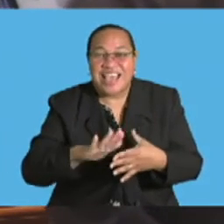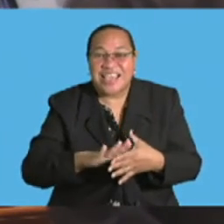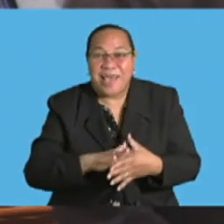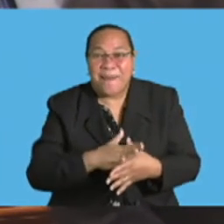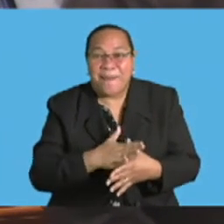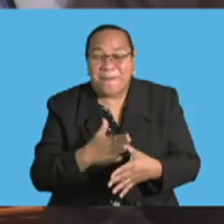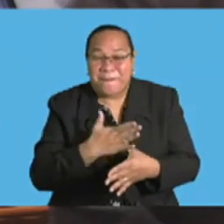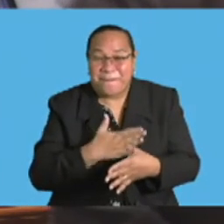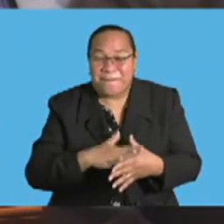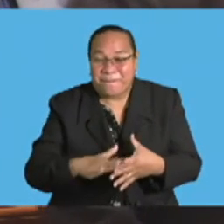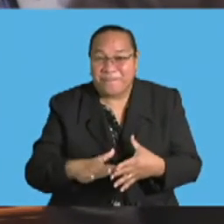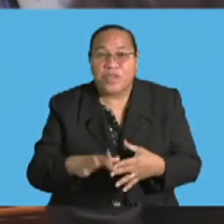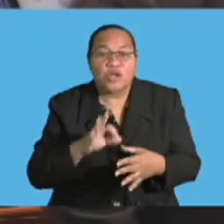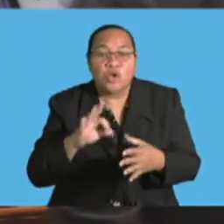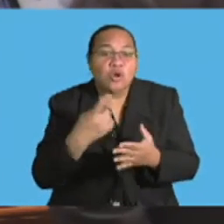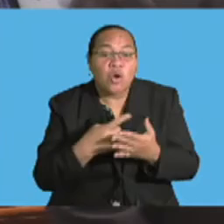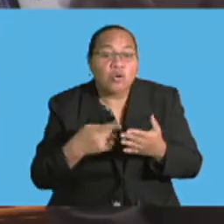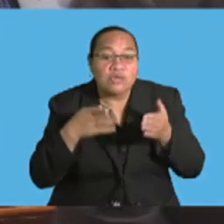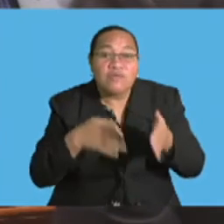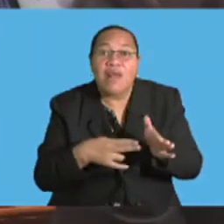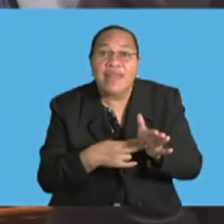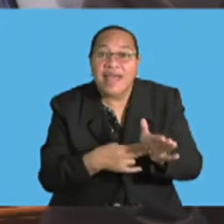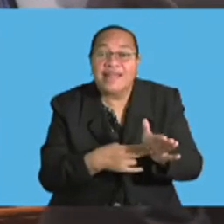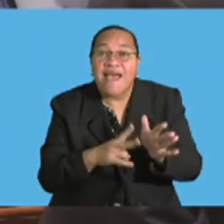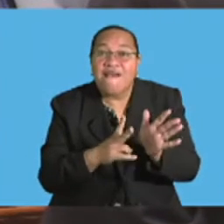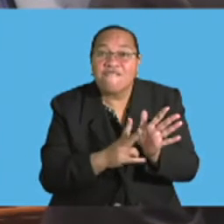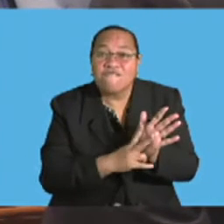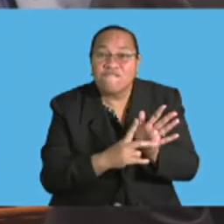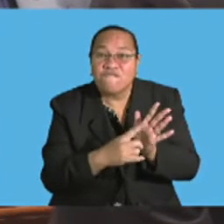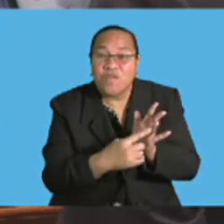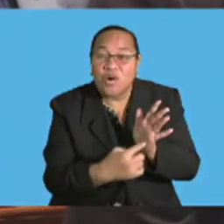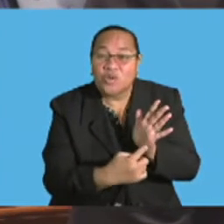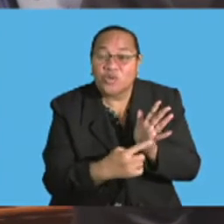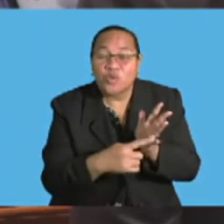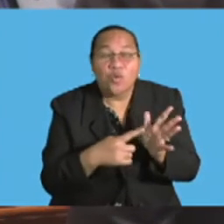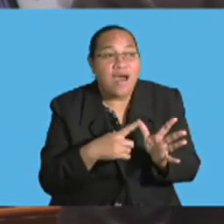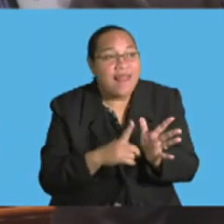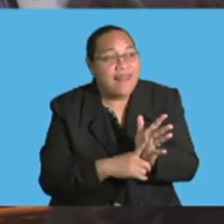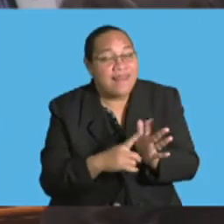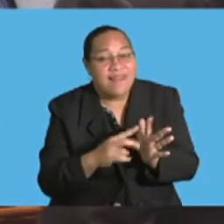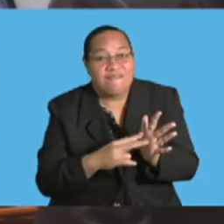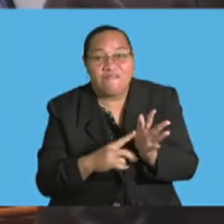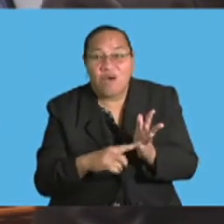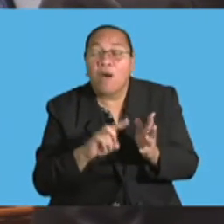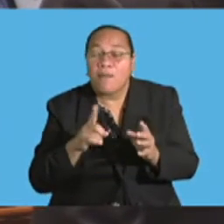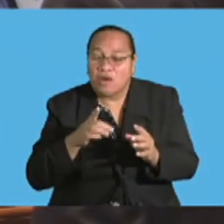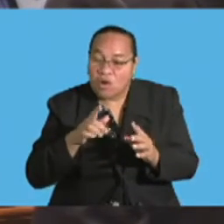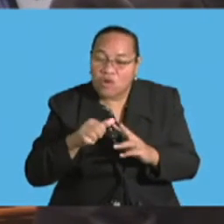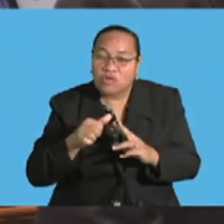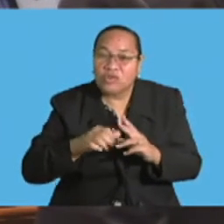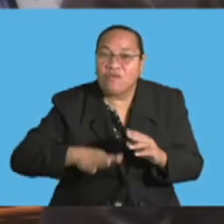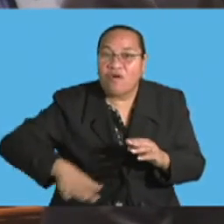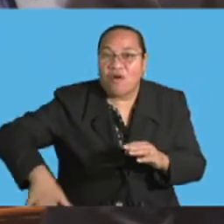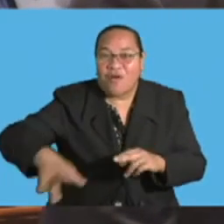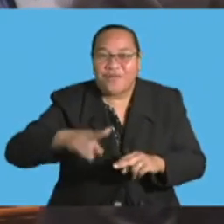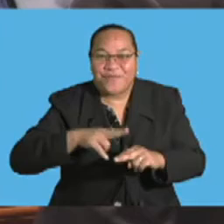not only for Butulevu and Nandi, but for the whole of Fiji as well. Mr. Speaker,